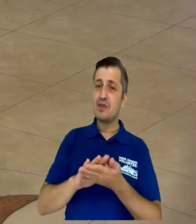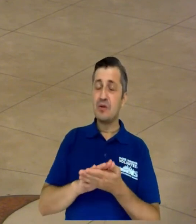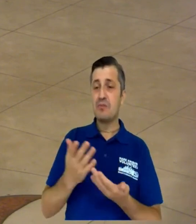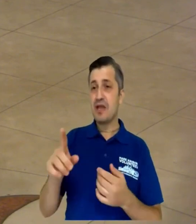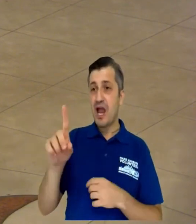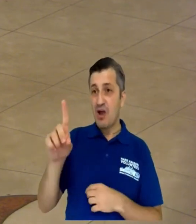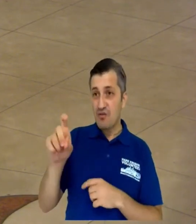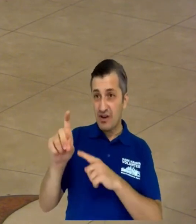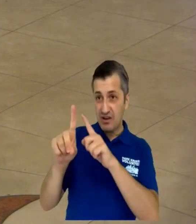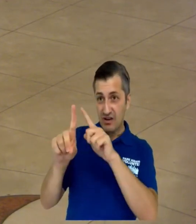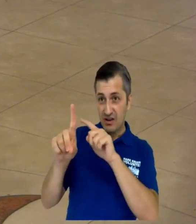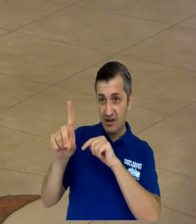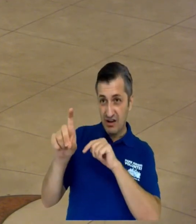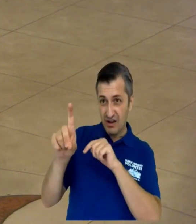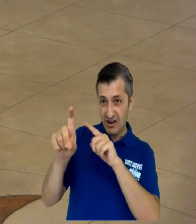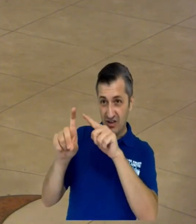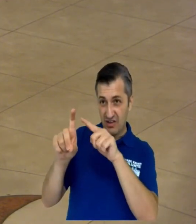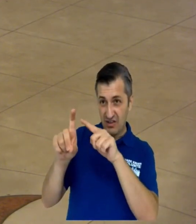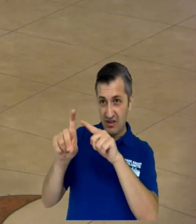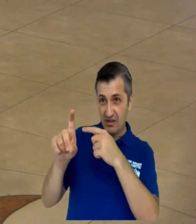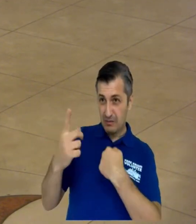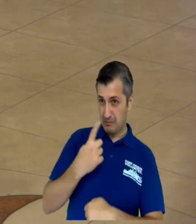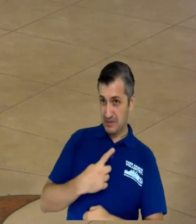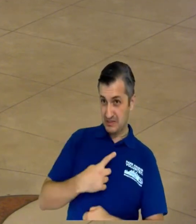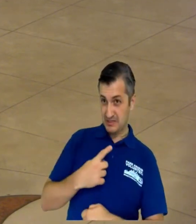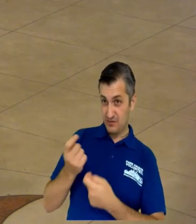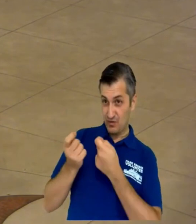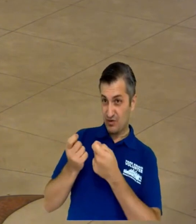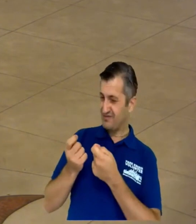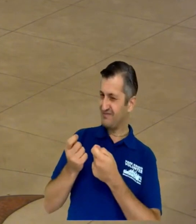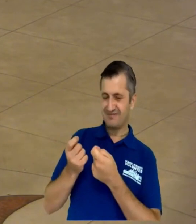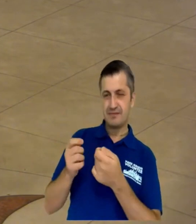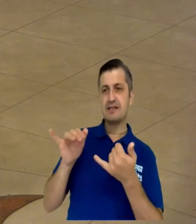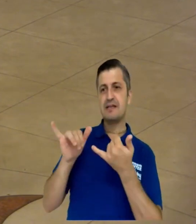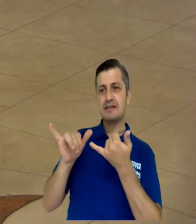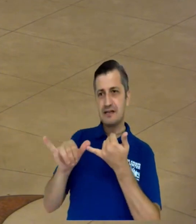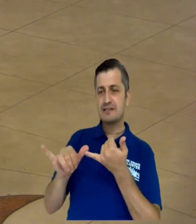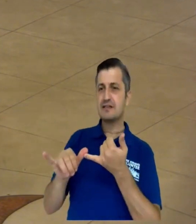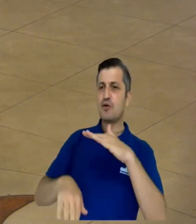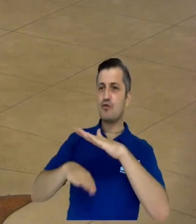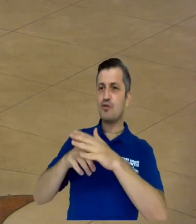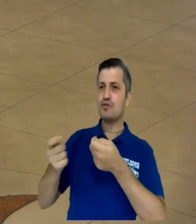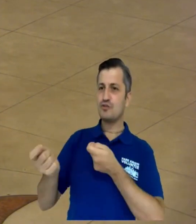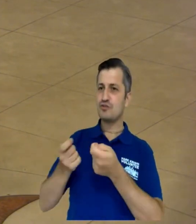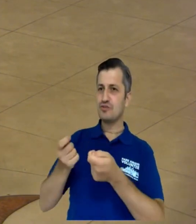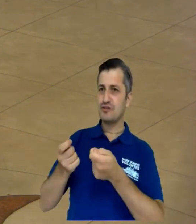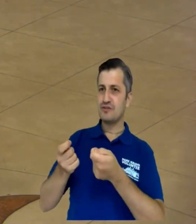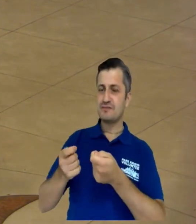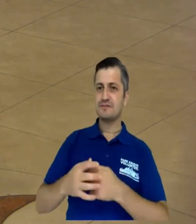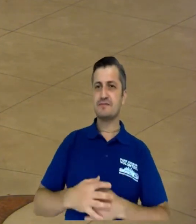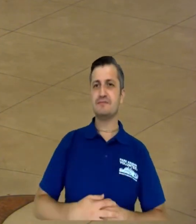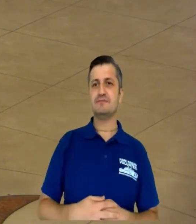Krishna. And the Bhagavad Gita, it says, Sarva Sachaham Riddhi Sanivisto Mata